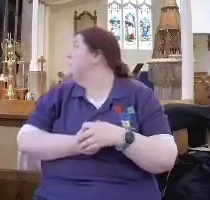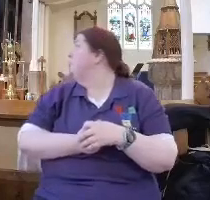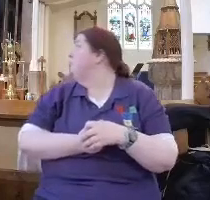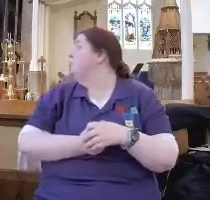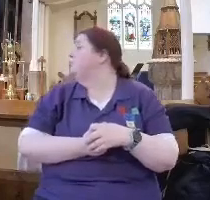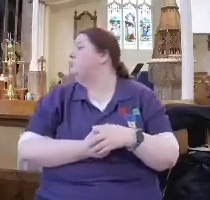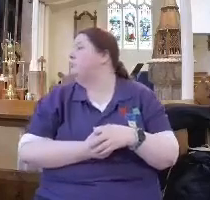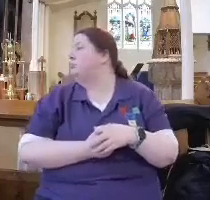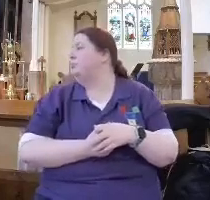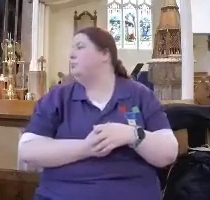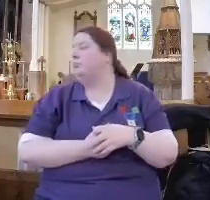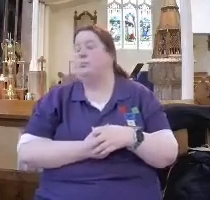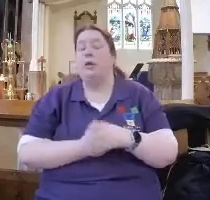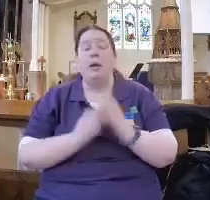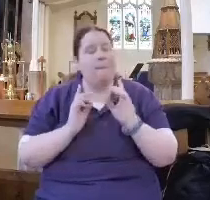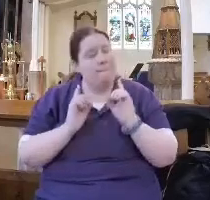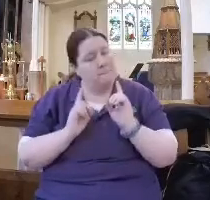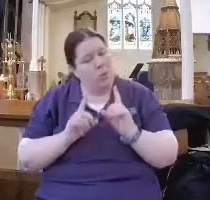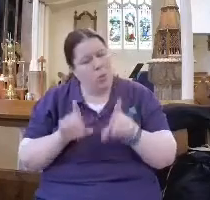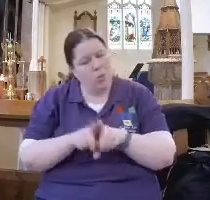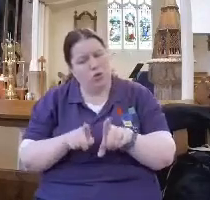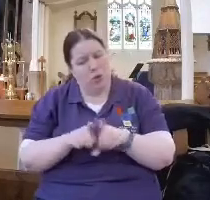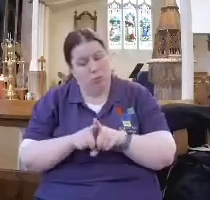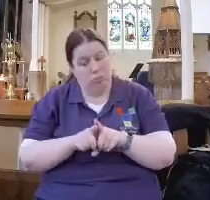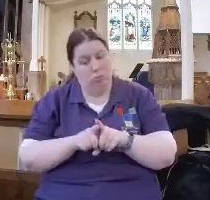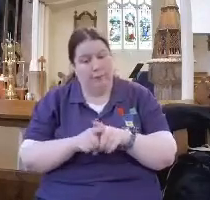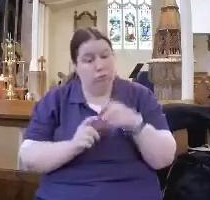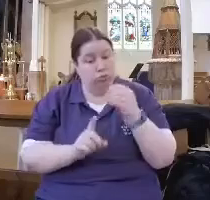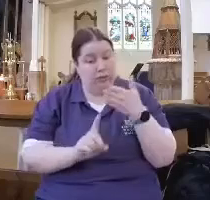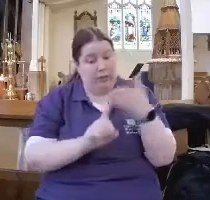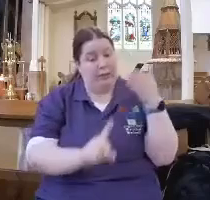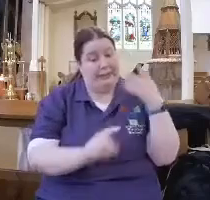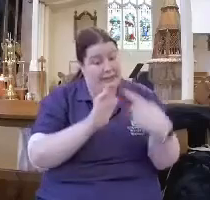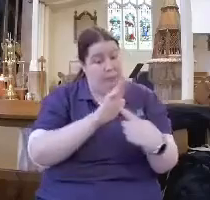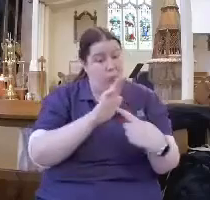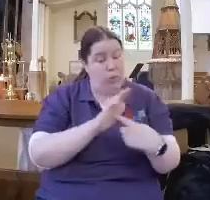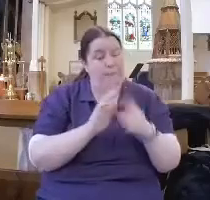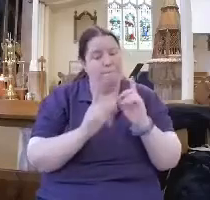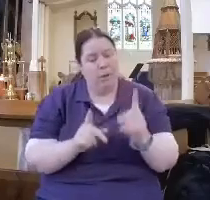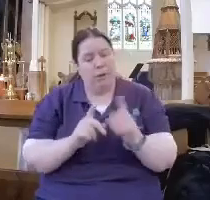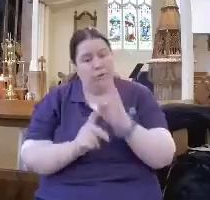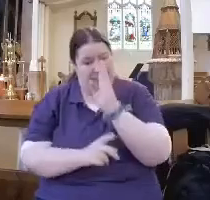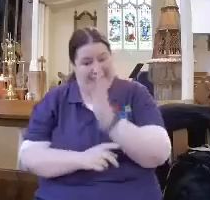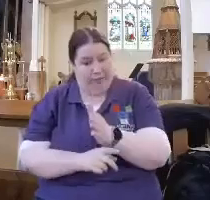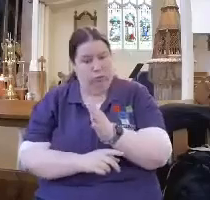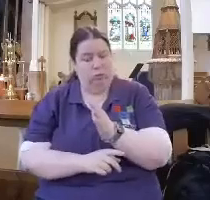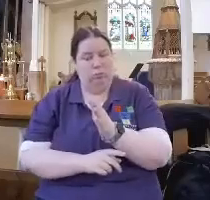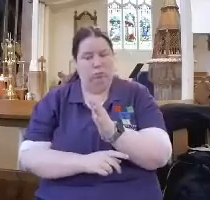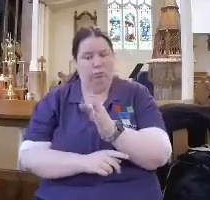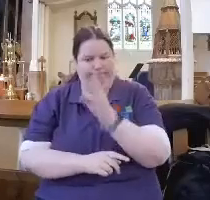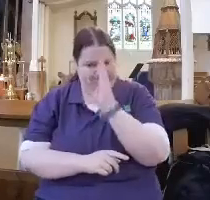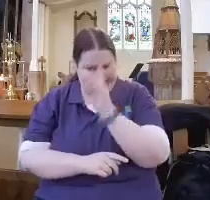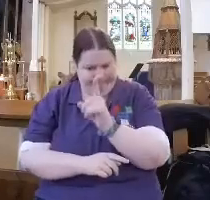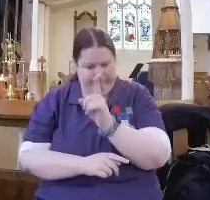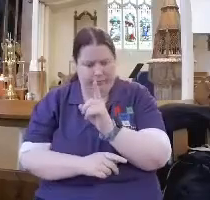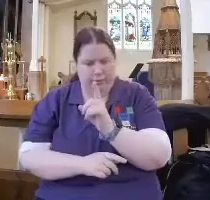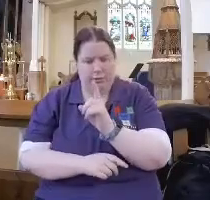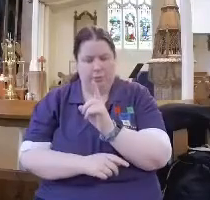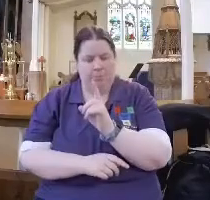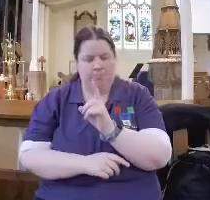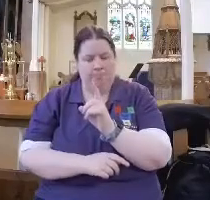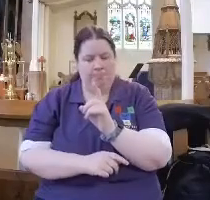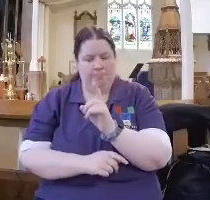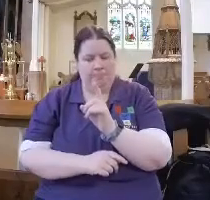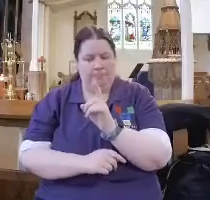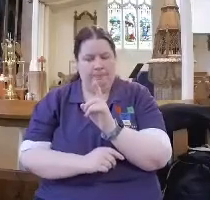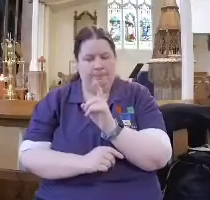And you've got to be serious about it too. That again comes to this importance point. You can't just sort of say,